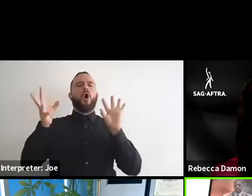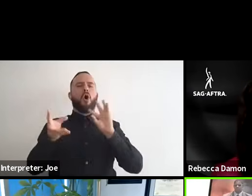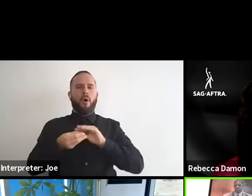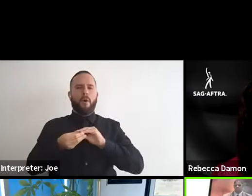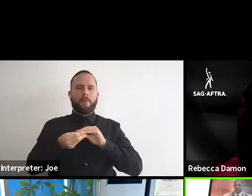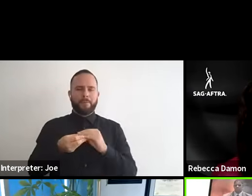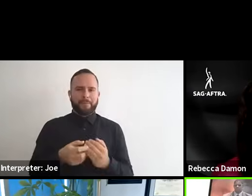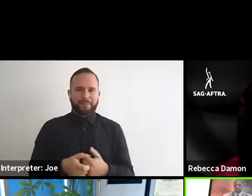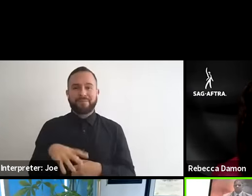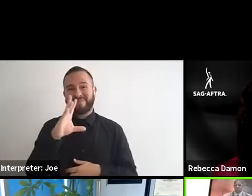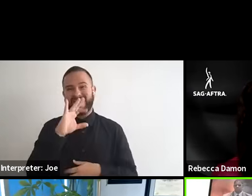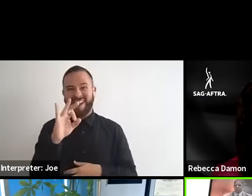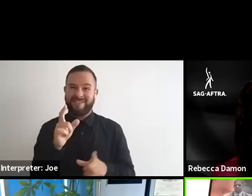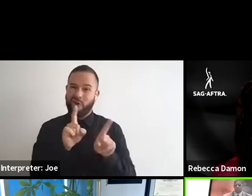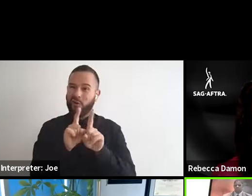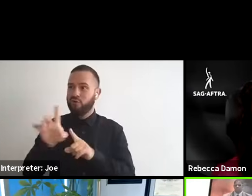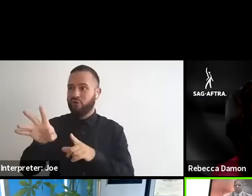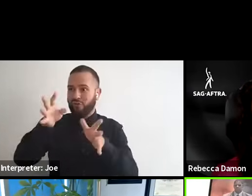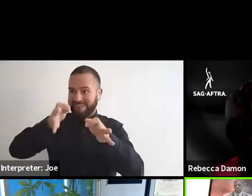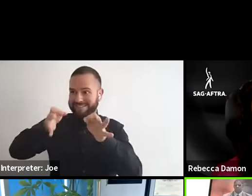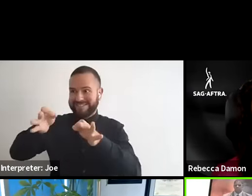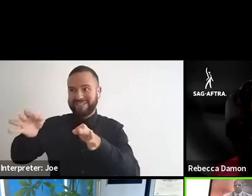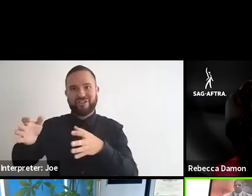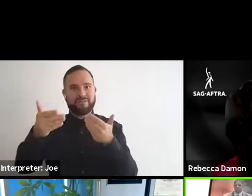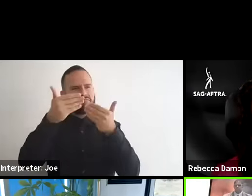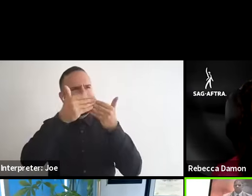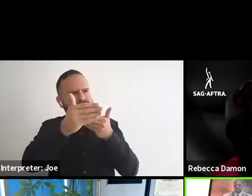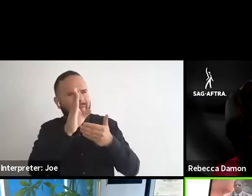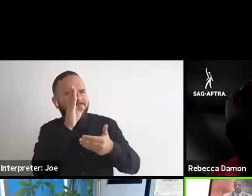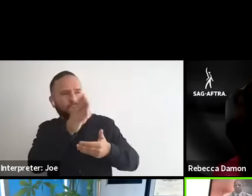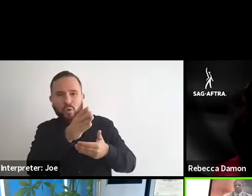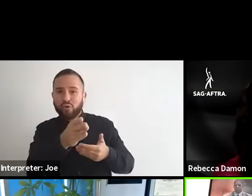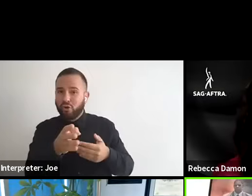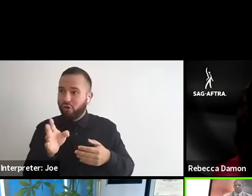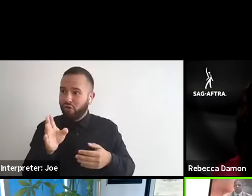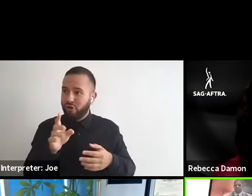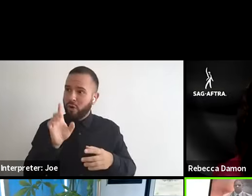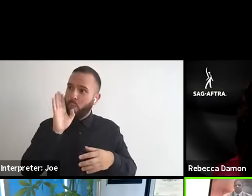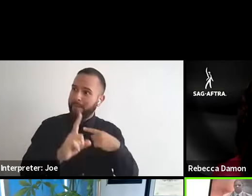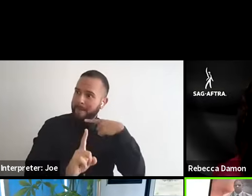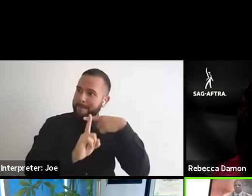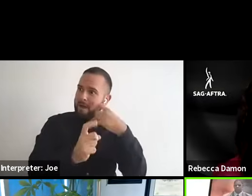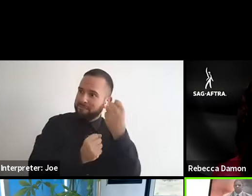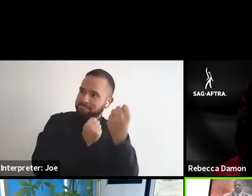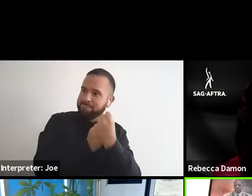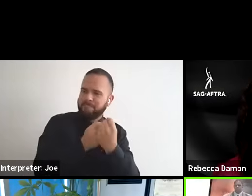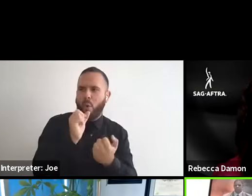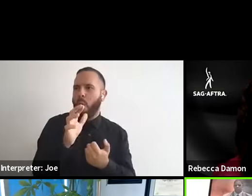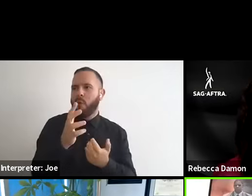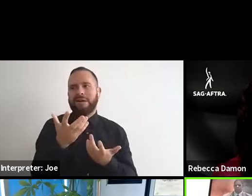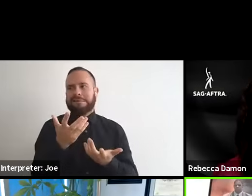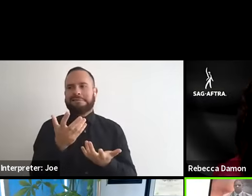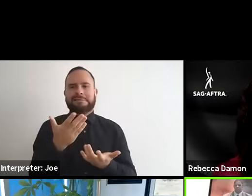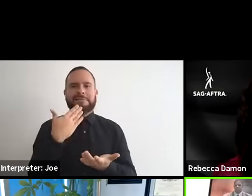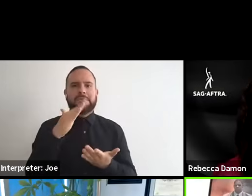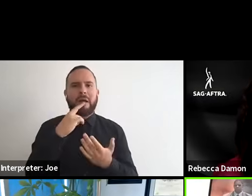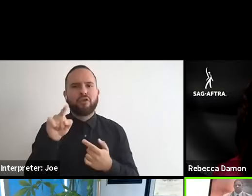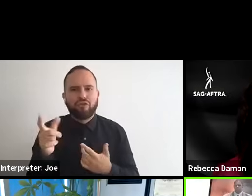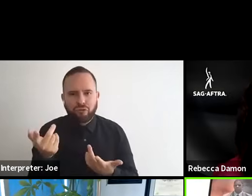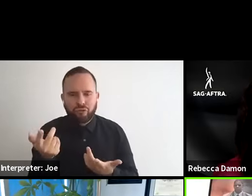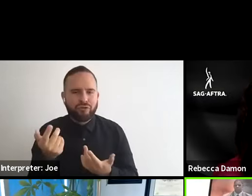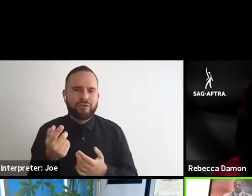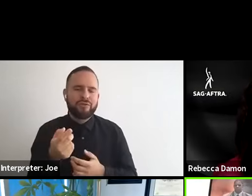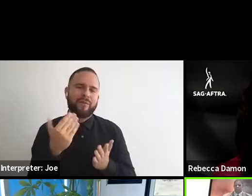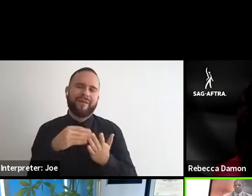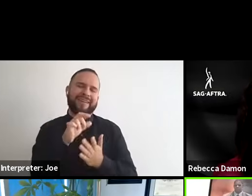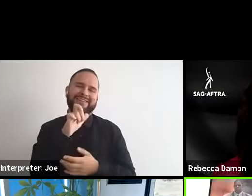term. Those commitments that you're signing do matter. So that's part of the point of view of an agent submitting, not just a talent submitting